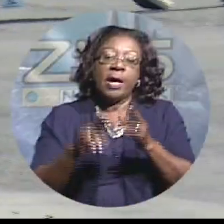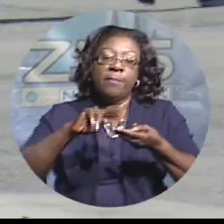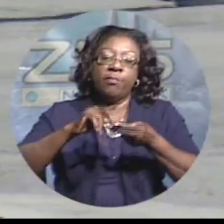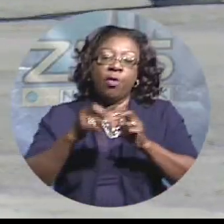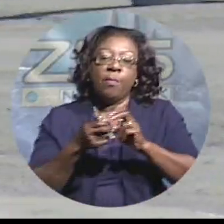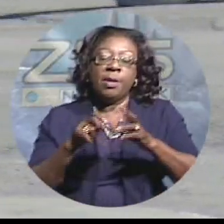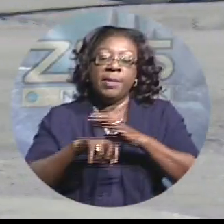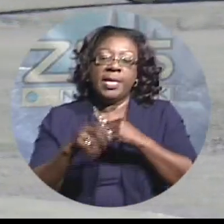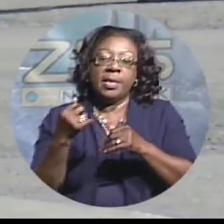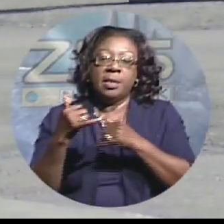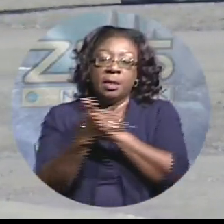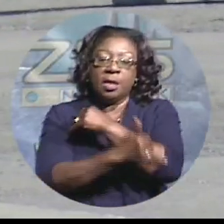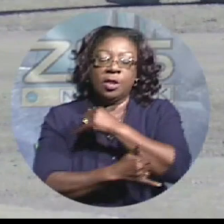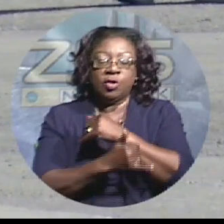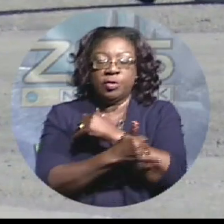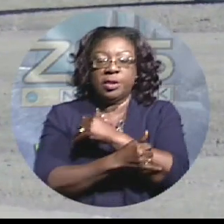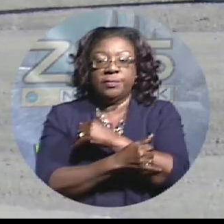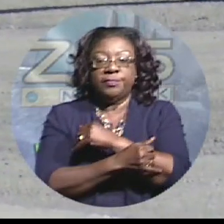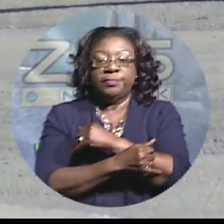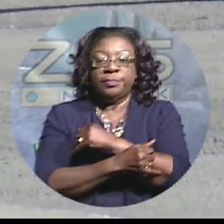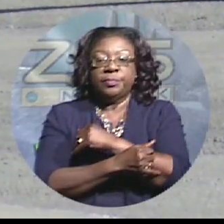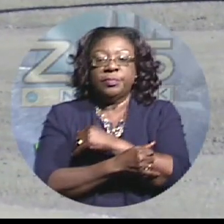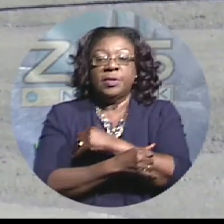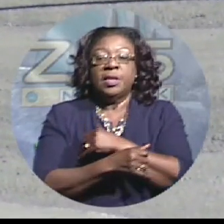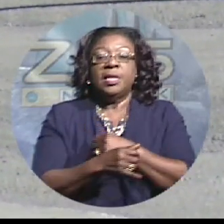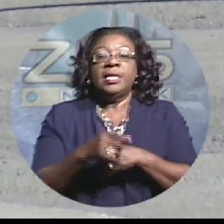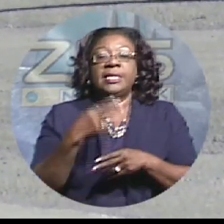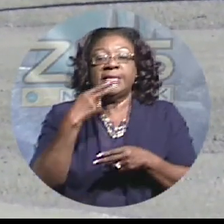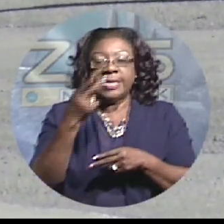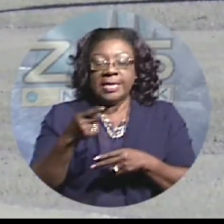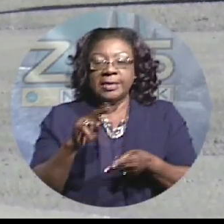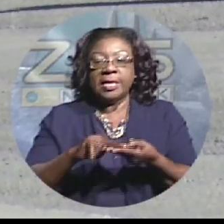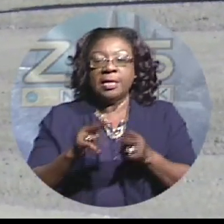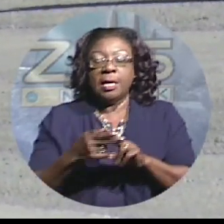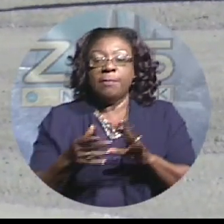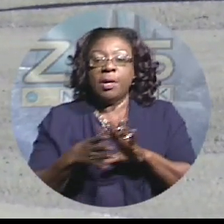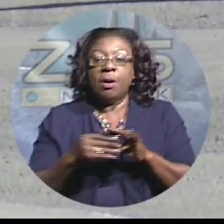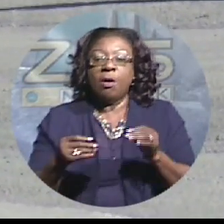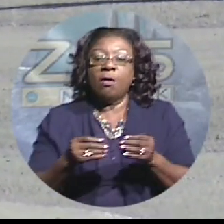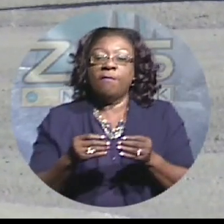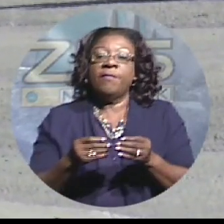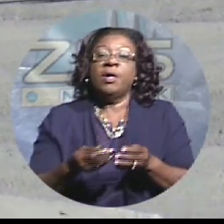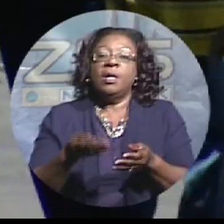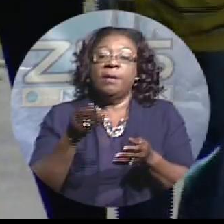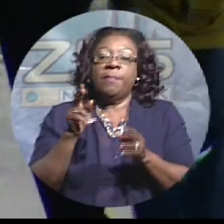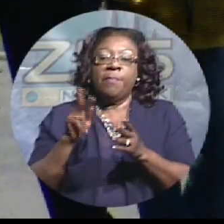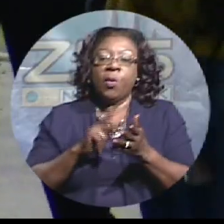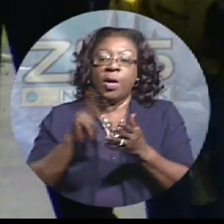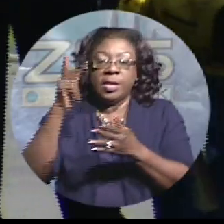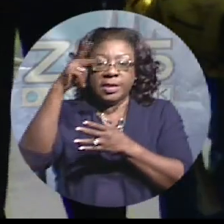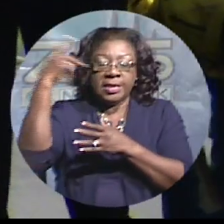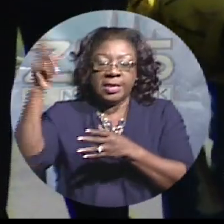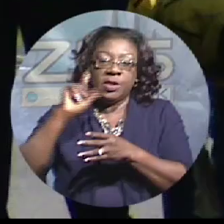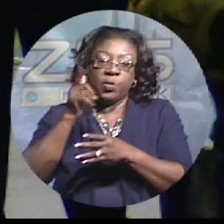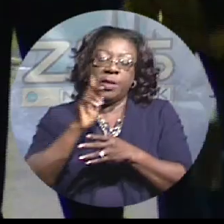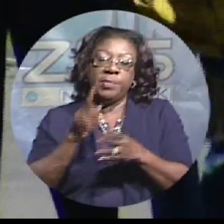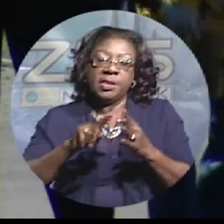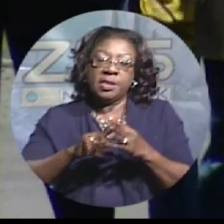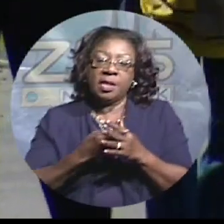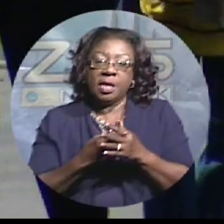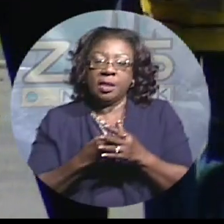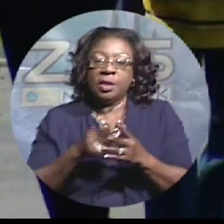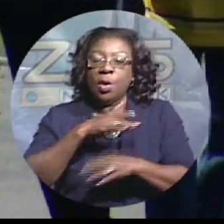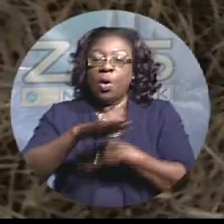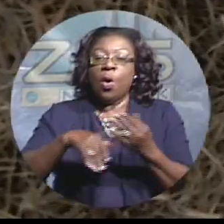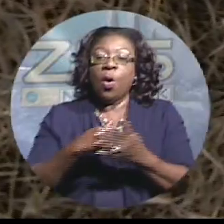has a no-tolerance approach to the scourge. He says a number of anti-corruption measures and policies will be implemented, all